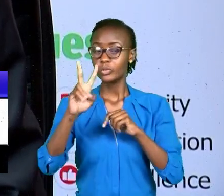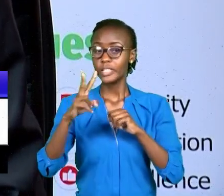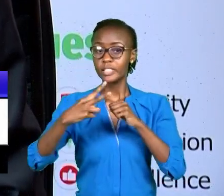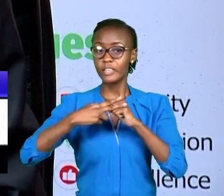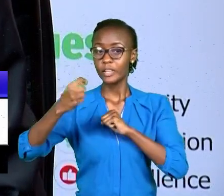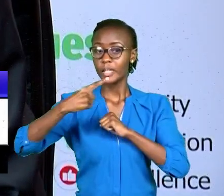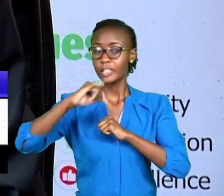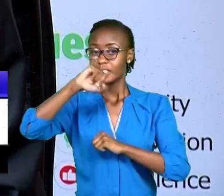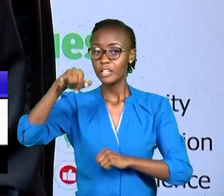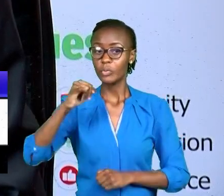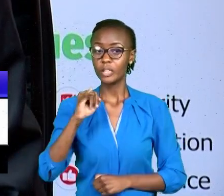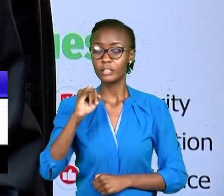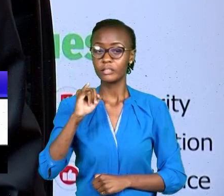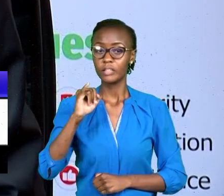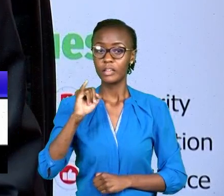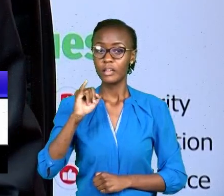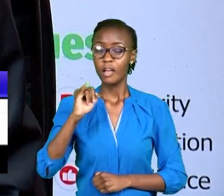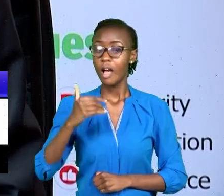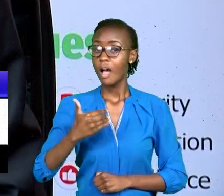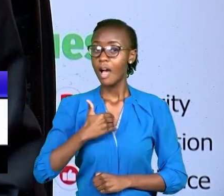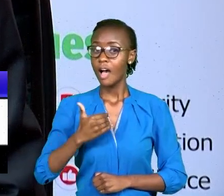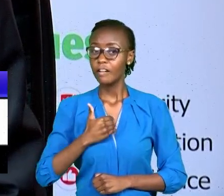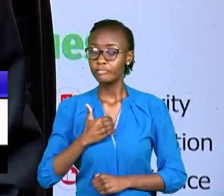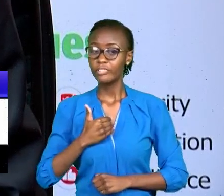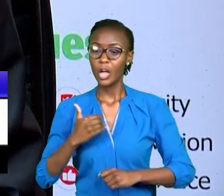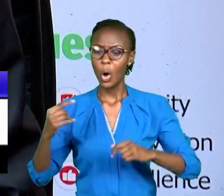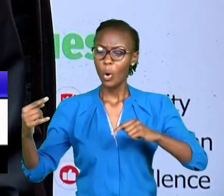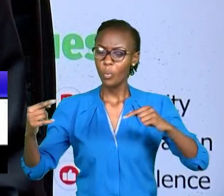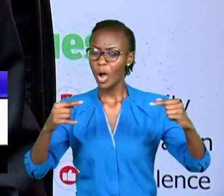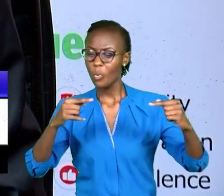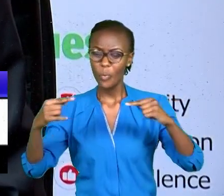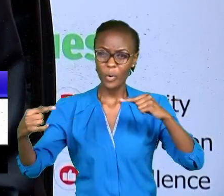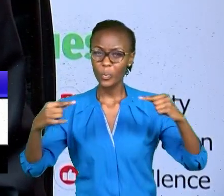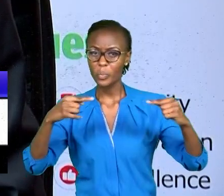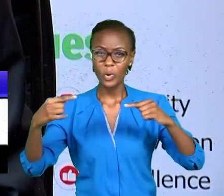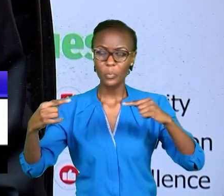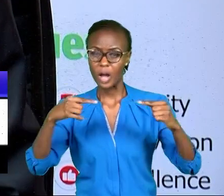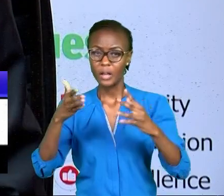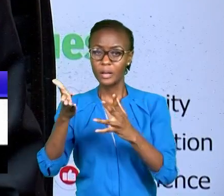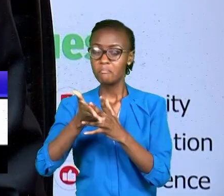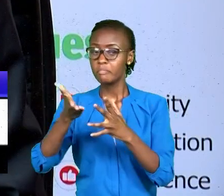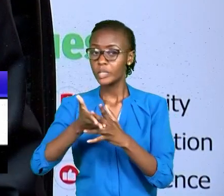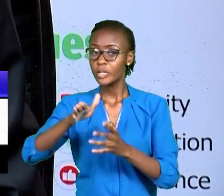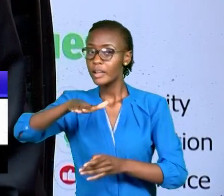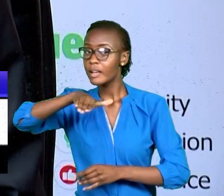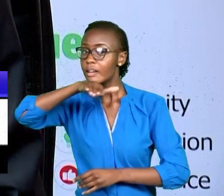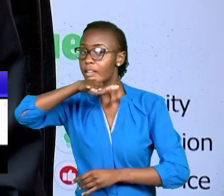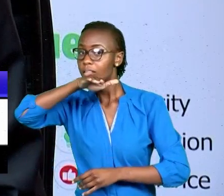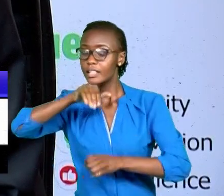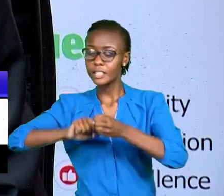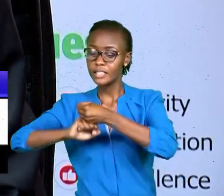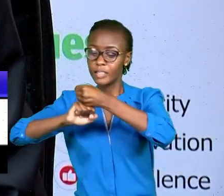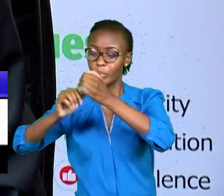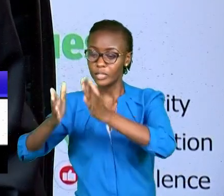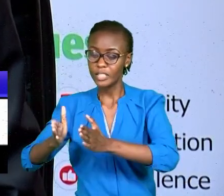January, a clash between His Excellency Raila Odinga supporters and